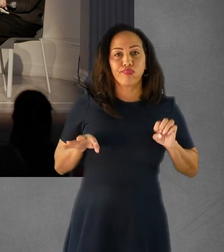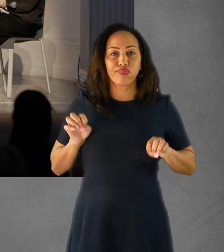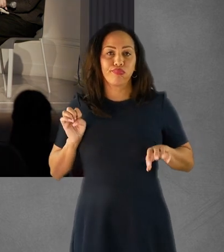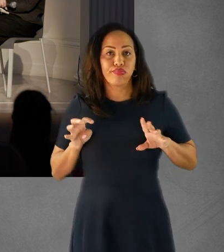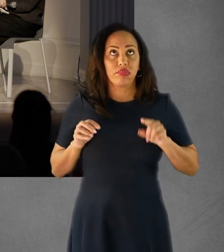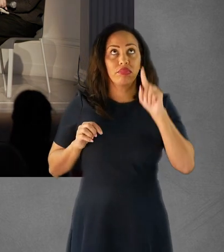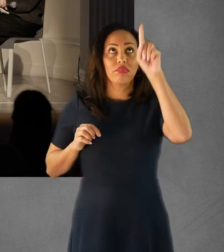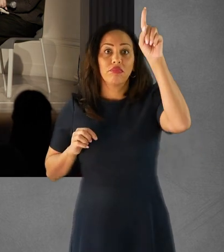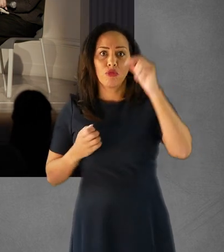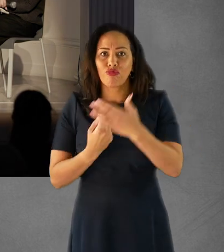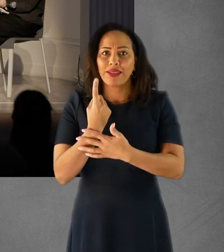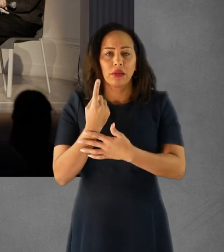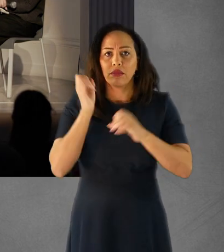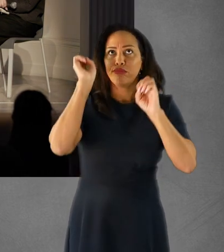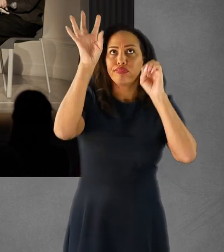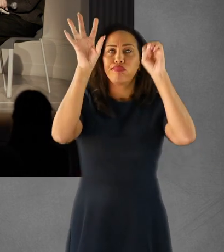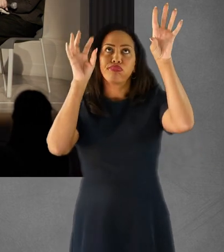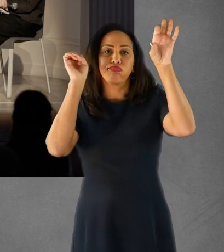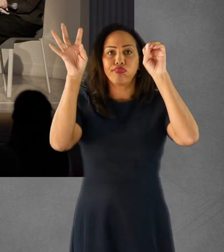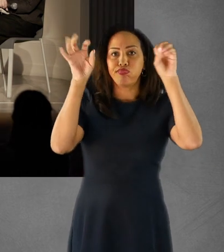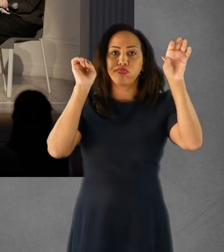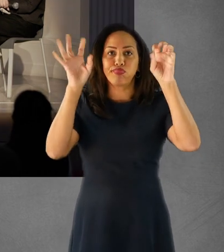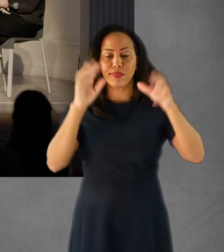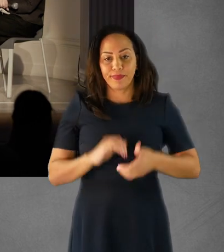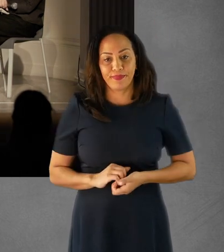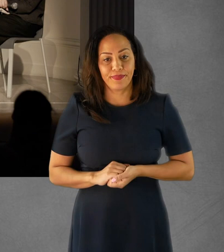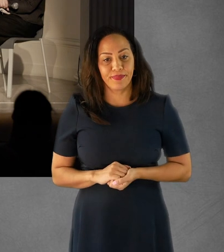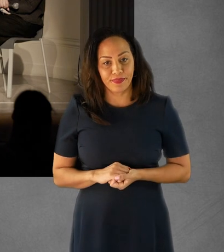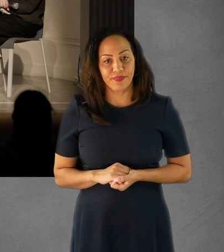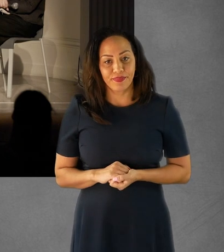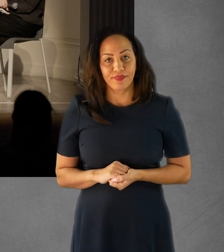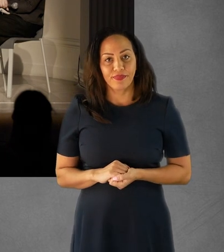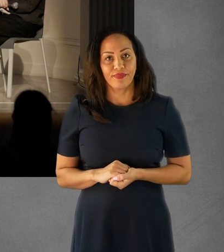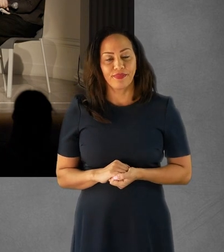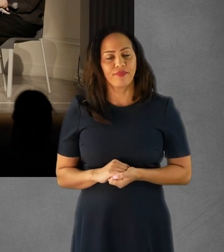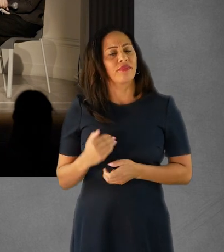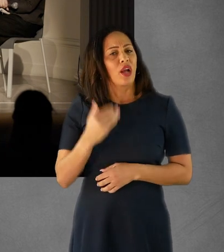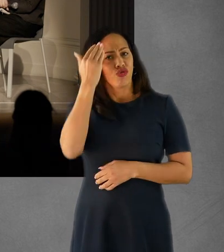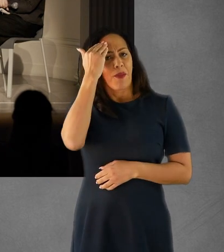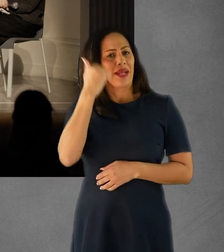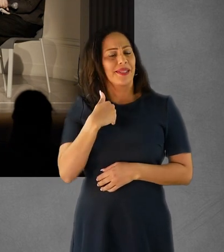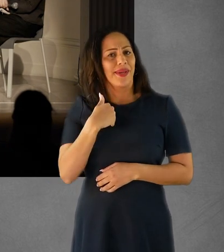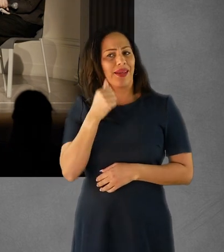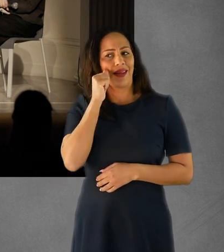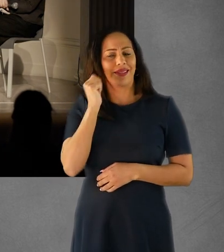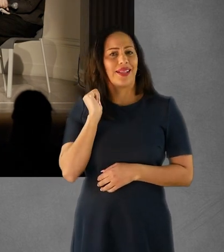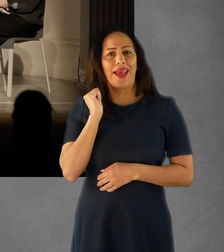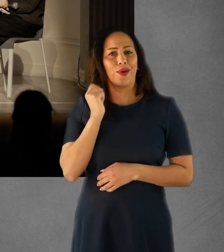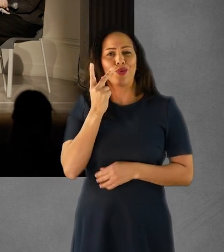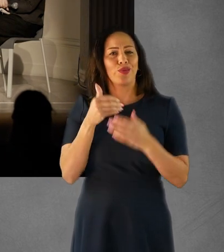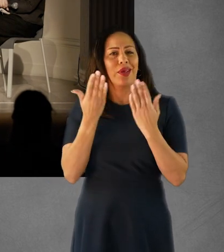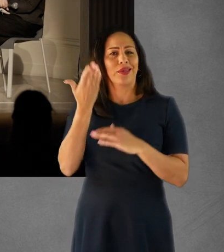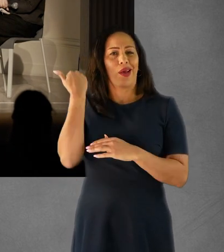So you reminded me, I think yesterday or the day before, that a couple of years ago at the Q&A section of a talk that you did with Felipe